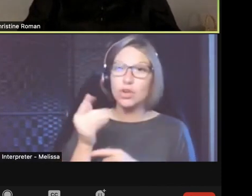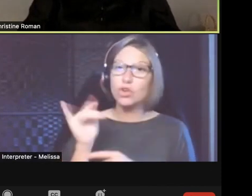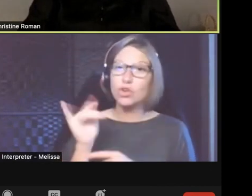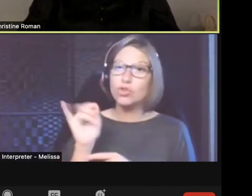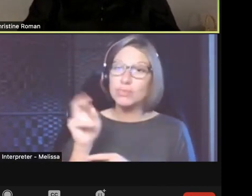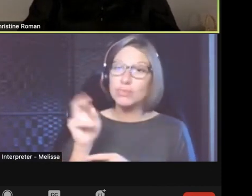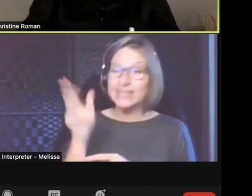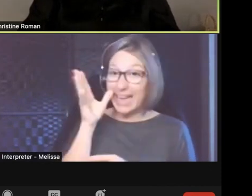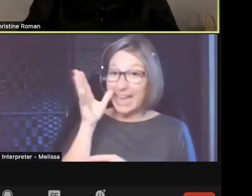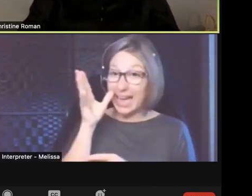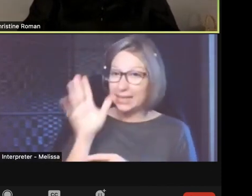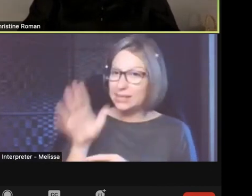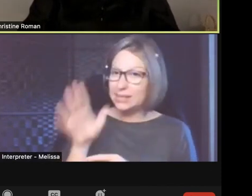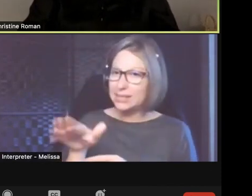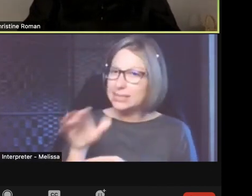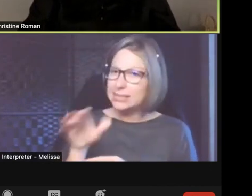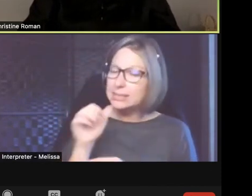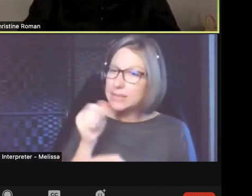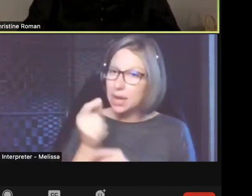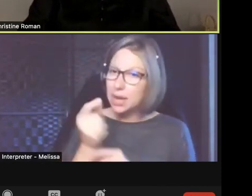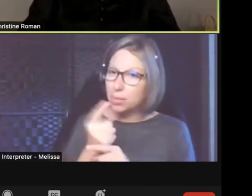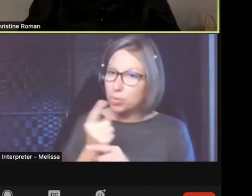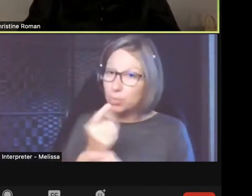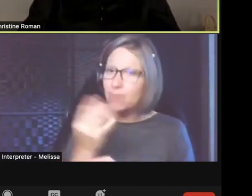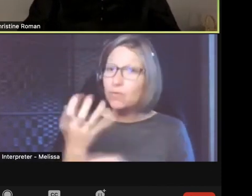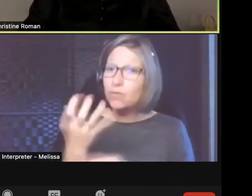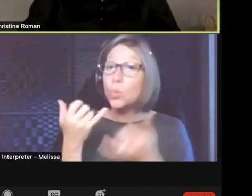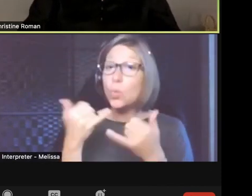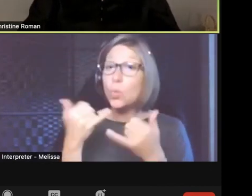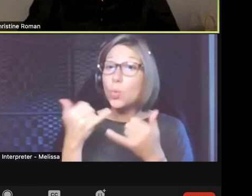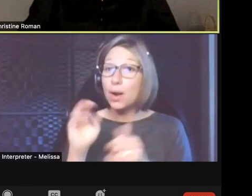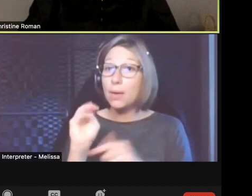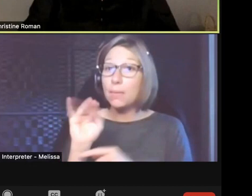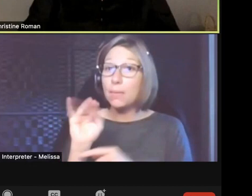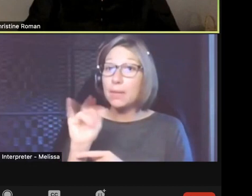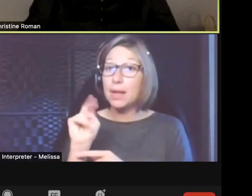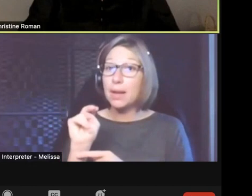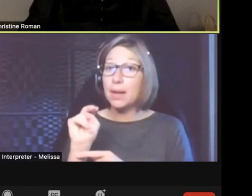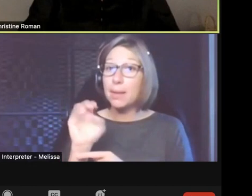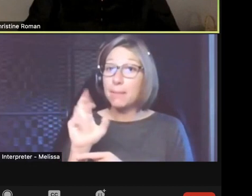If you would like to play Minecraft, please answer the questions. There you go.